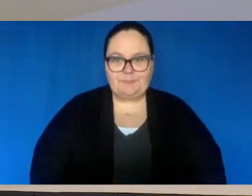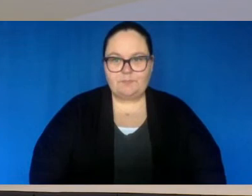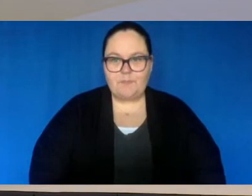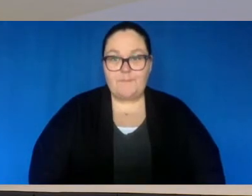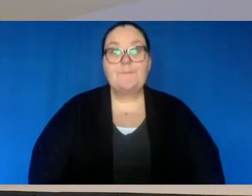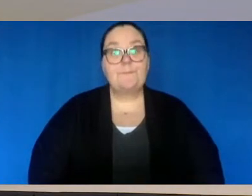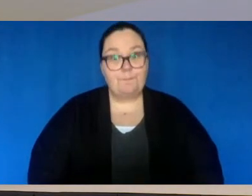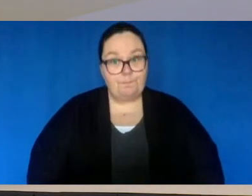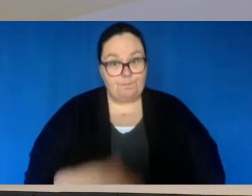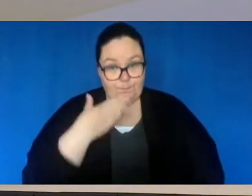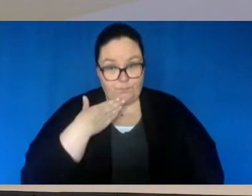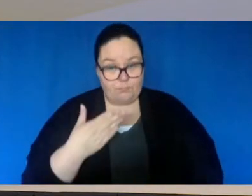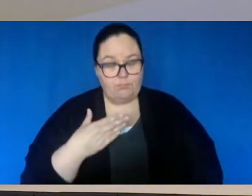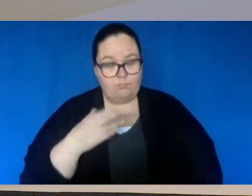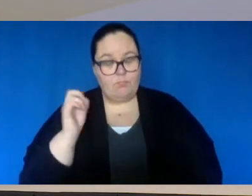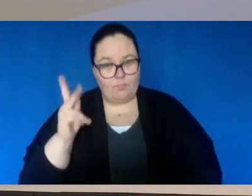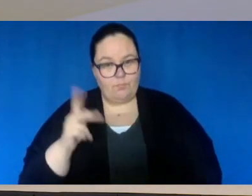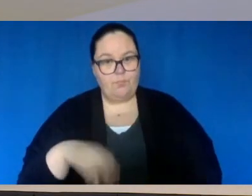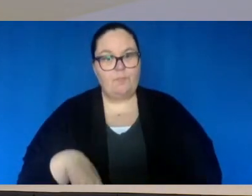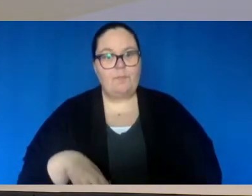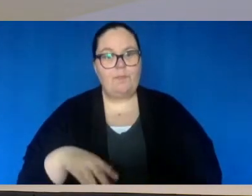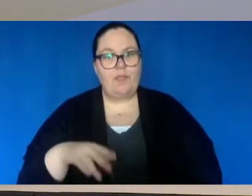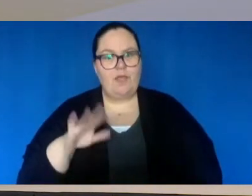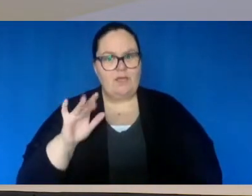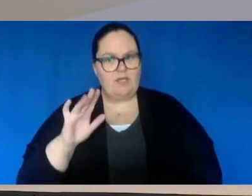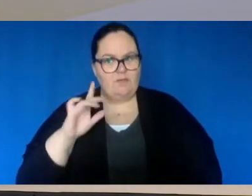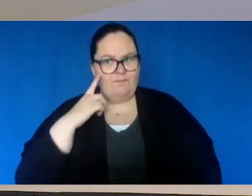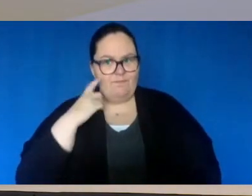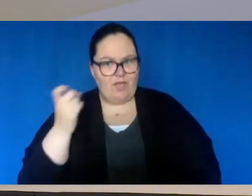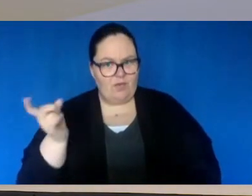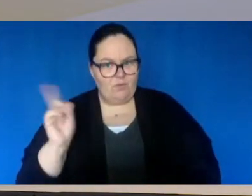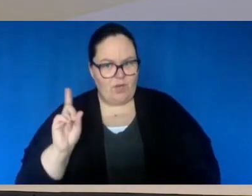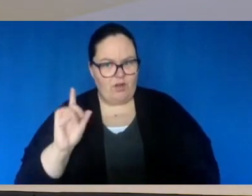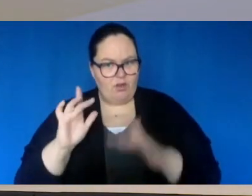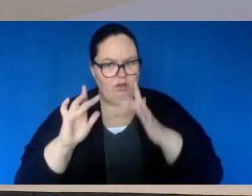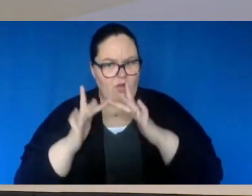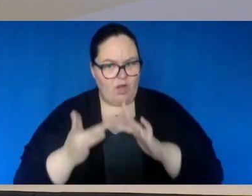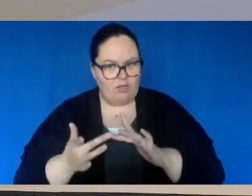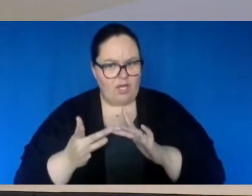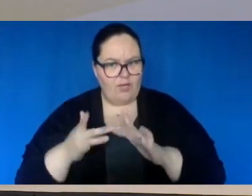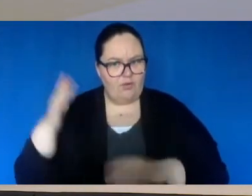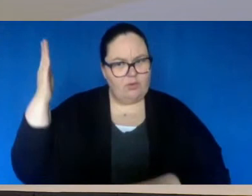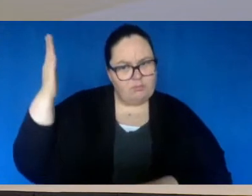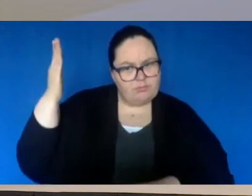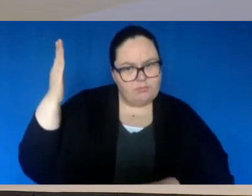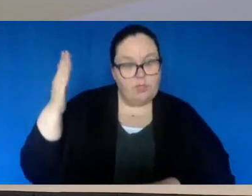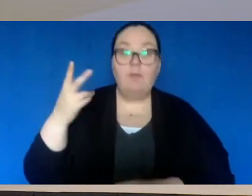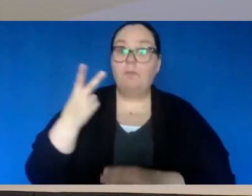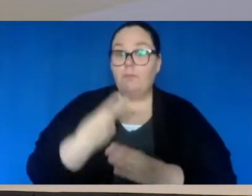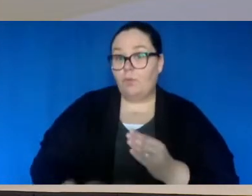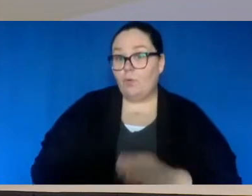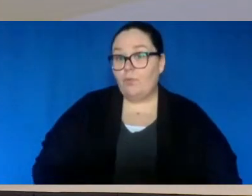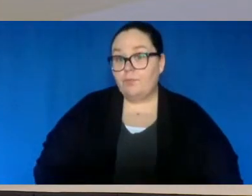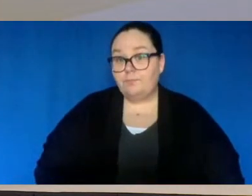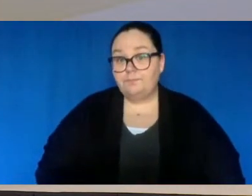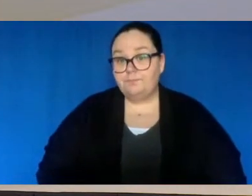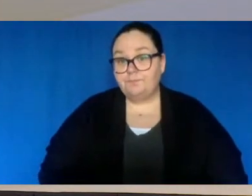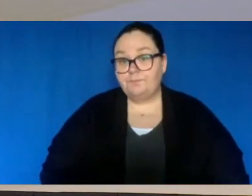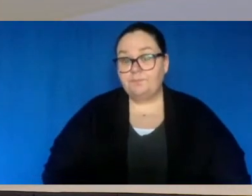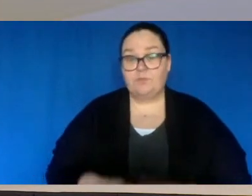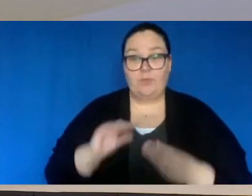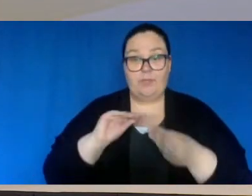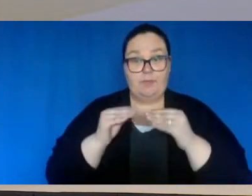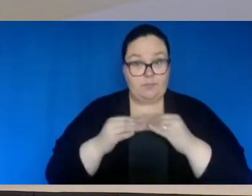Okay, and those are reported online or in the briefing? Both. So the numbers I used